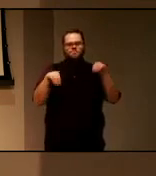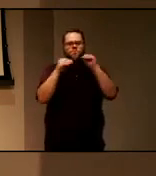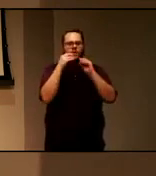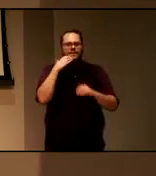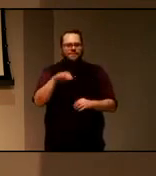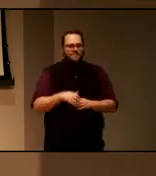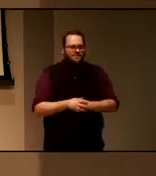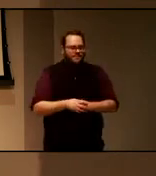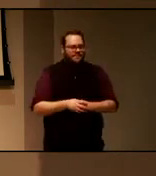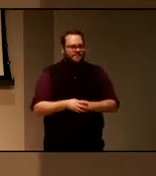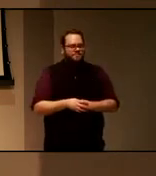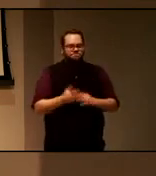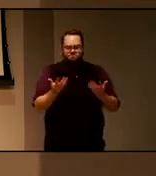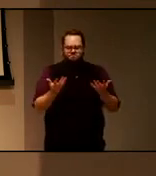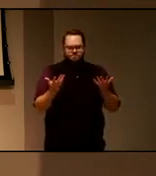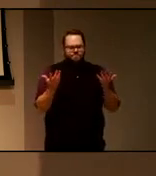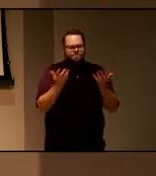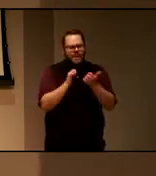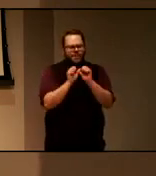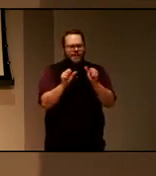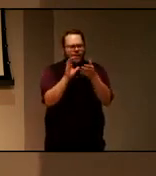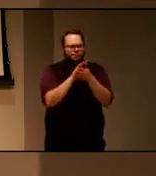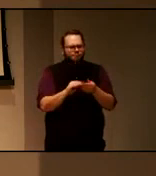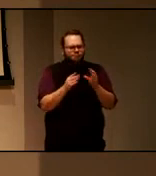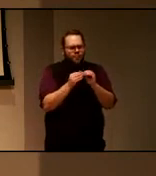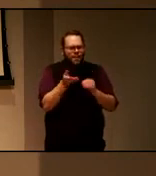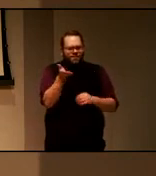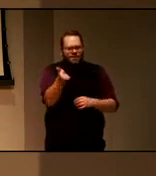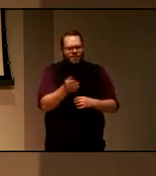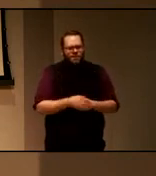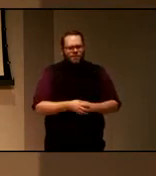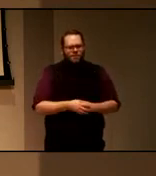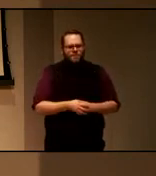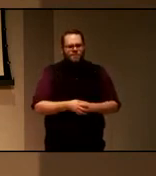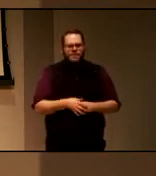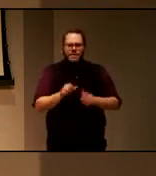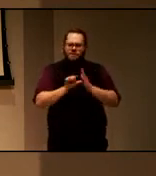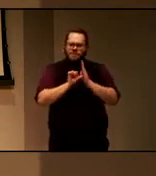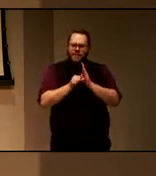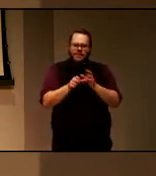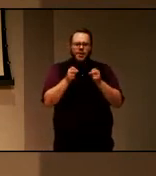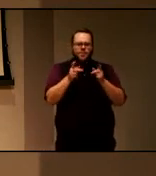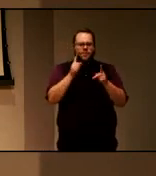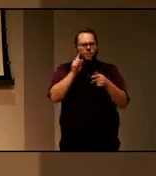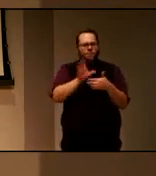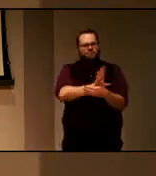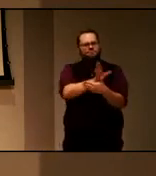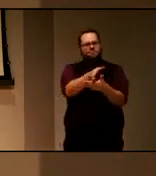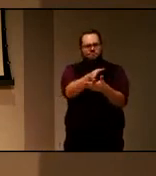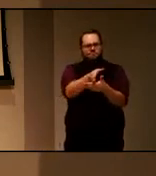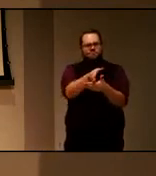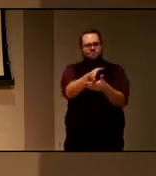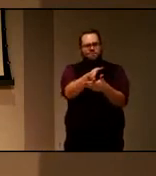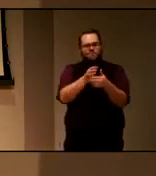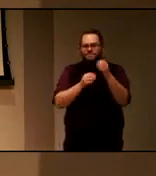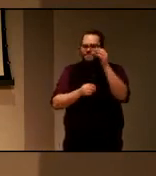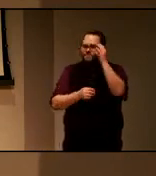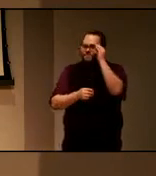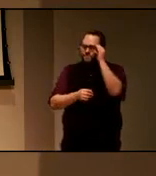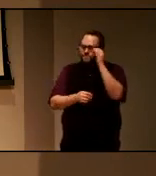How can we tell stories there that, again, highlights the opportunity for intervention?